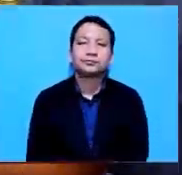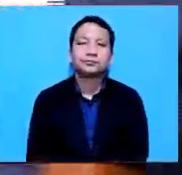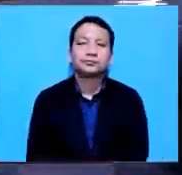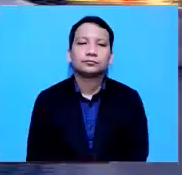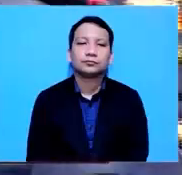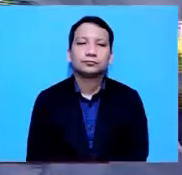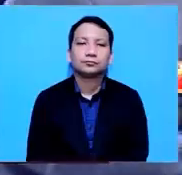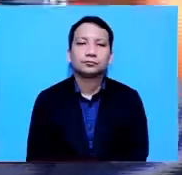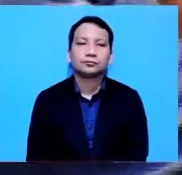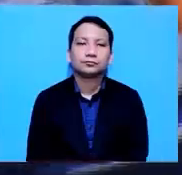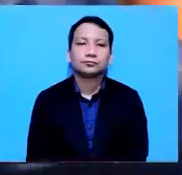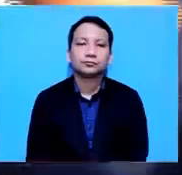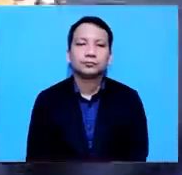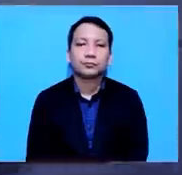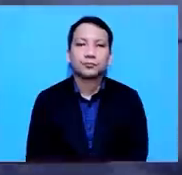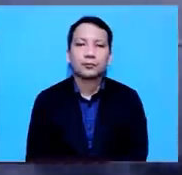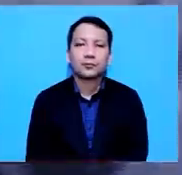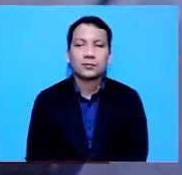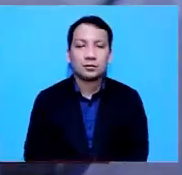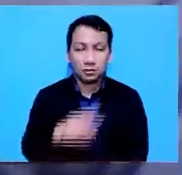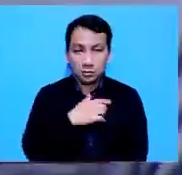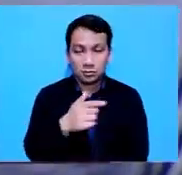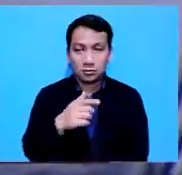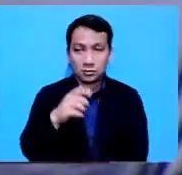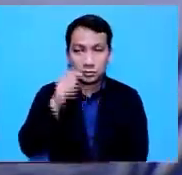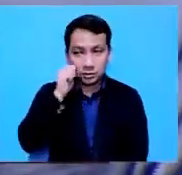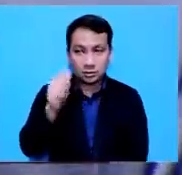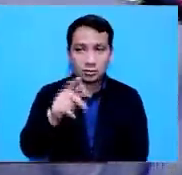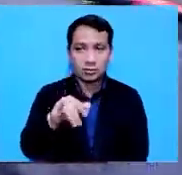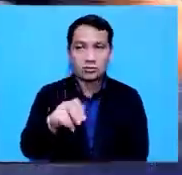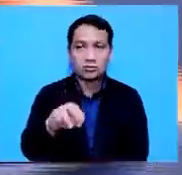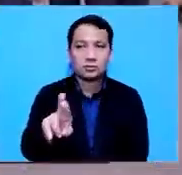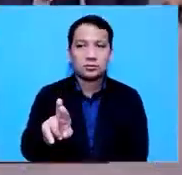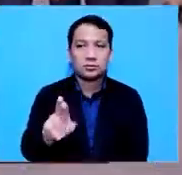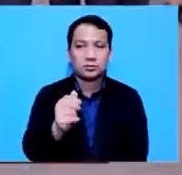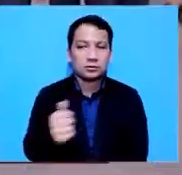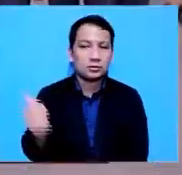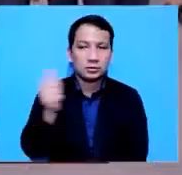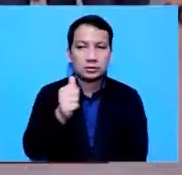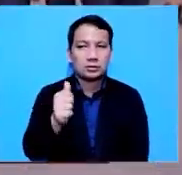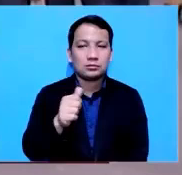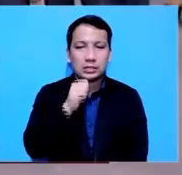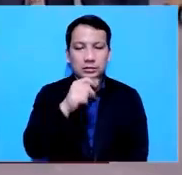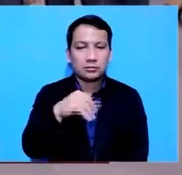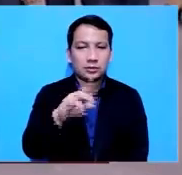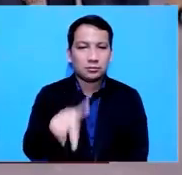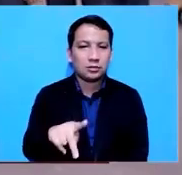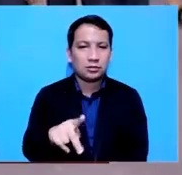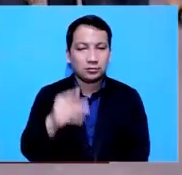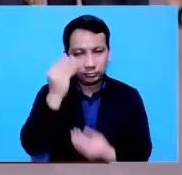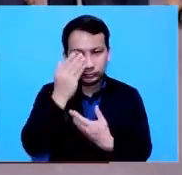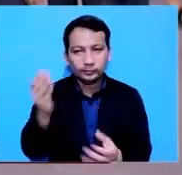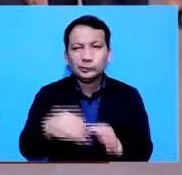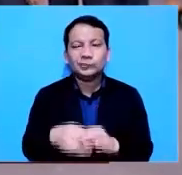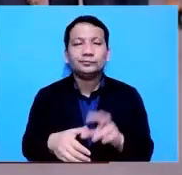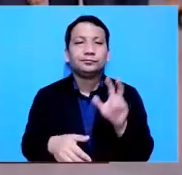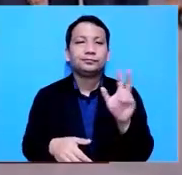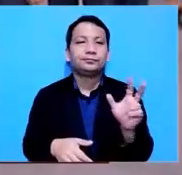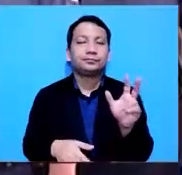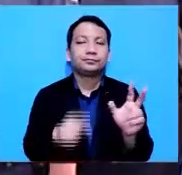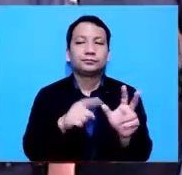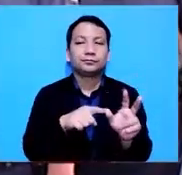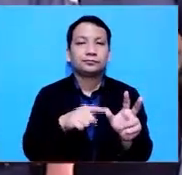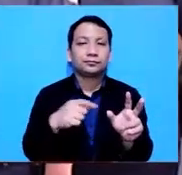na manatiling chairperson ng panel si Asurin kahit hindi na siya PNP chief. Sa uling abiso, higit 30 opisyal ng PNP